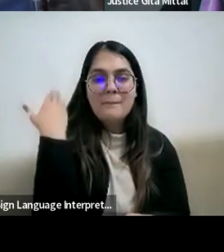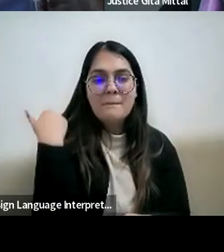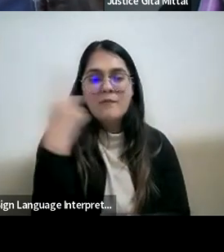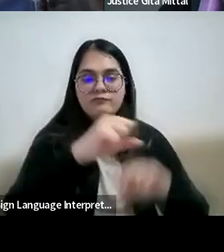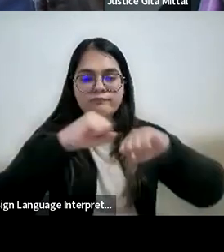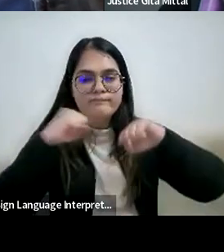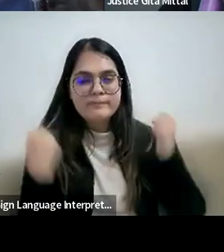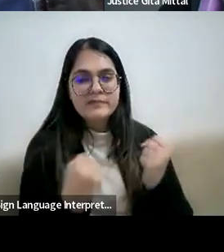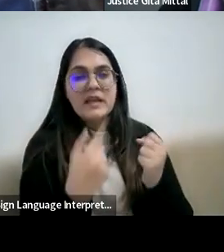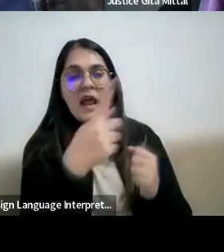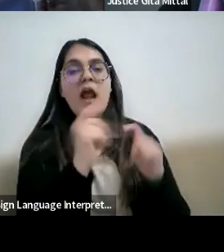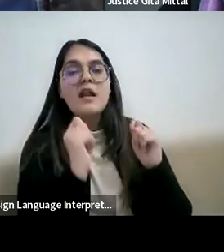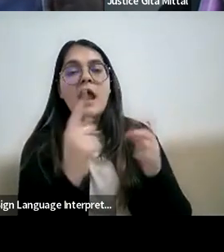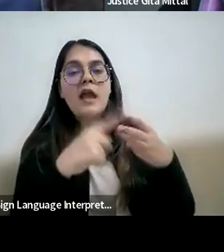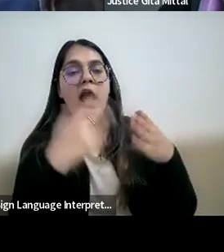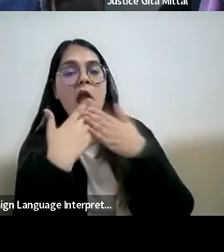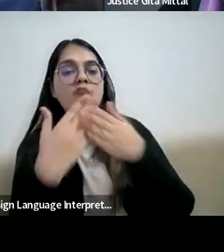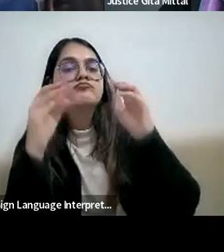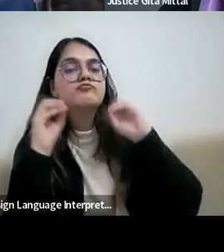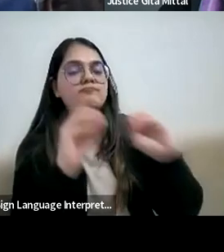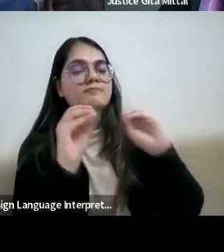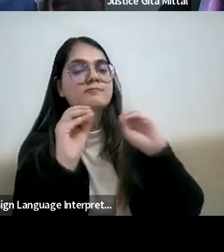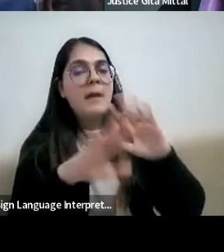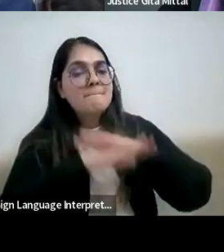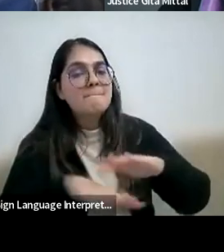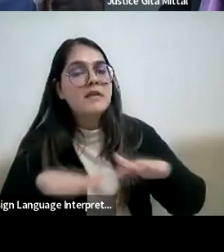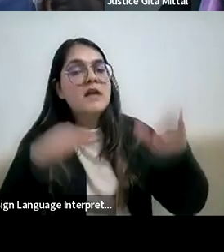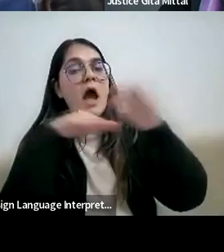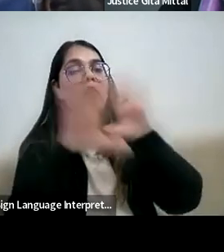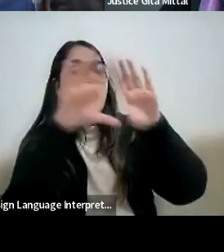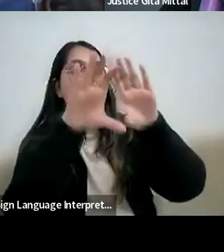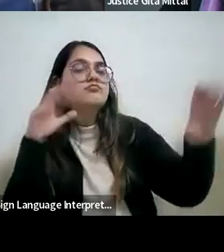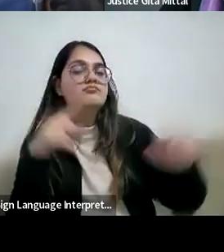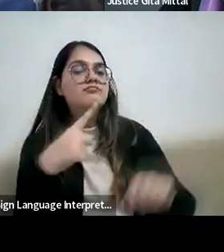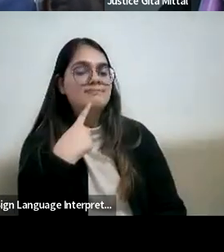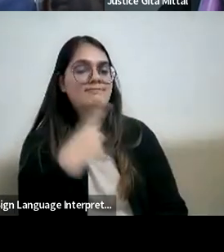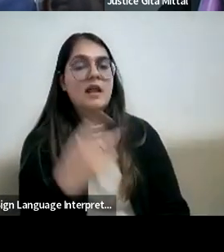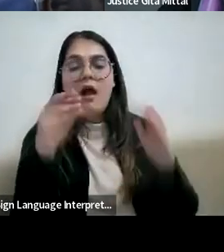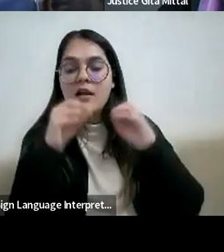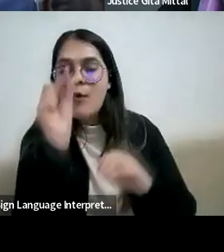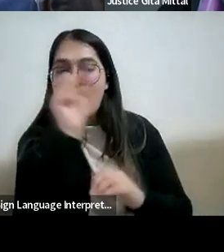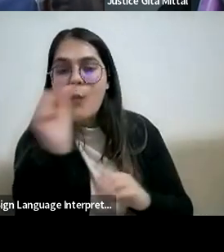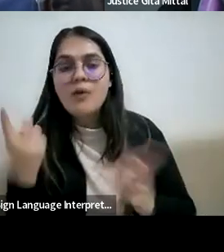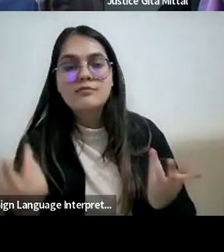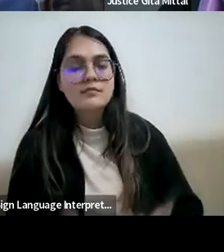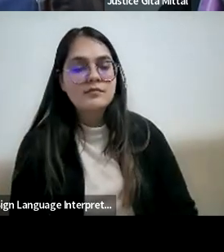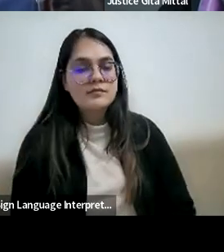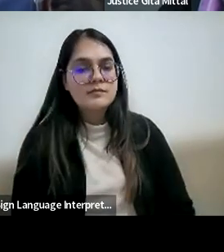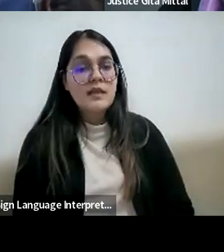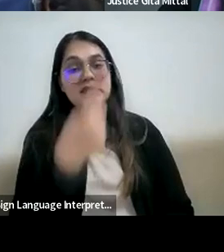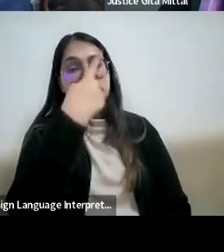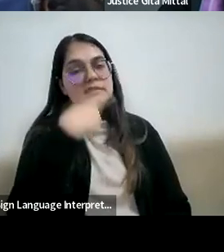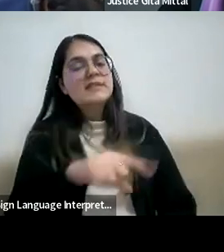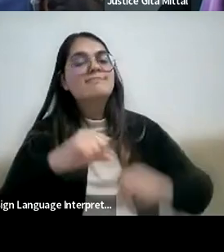to educate school children about the Constitution. Justice Gita Mittal has just mentioned the efforts that she has made in